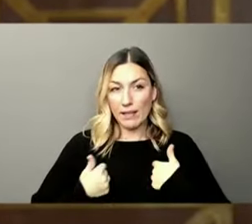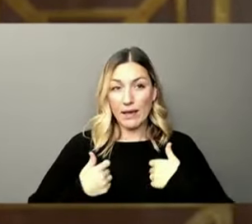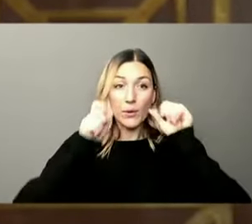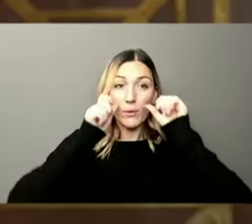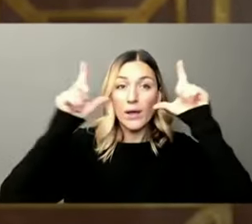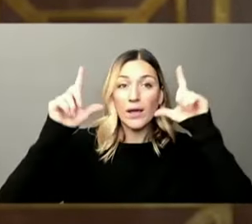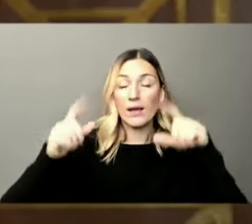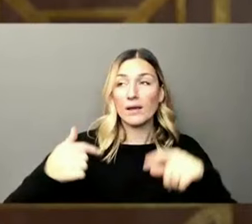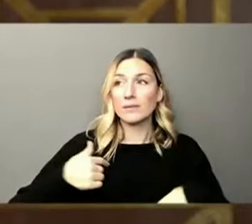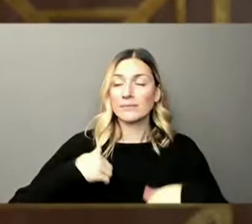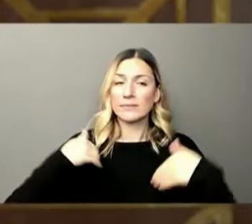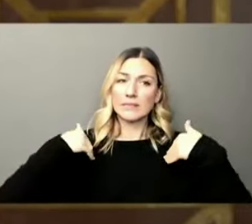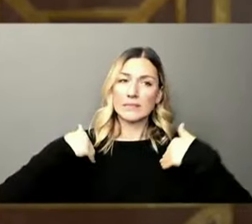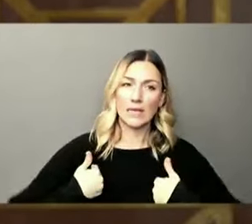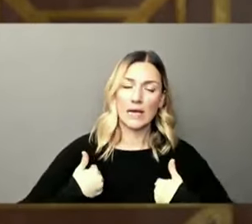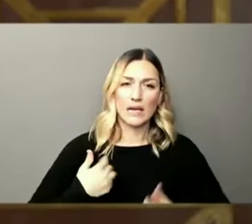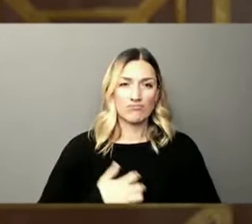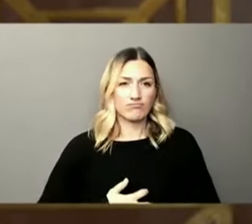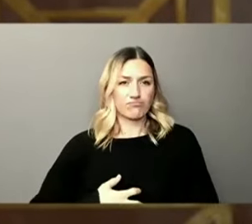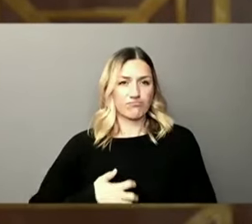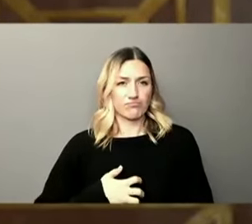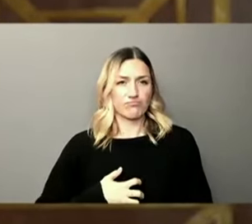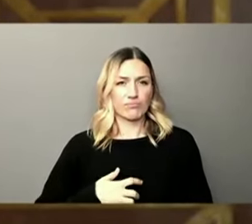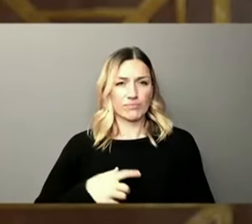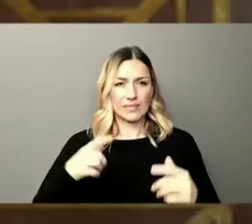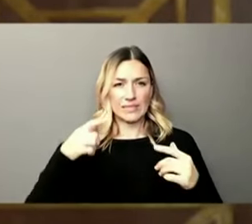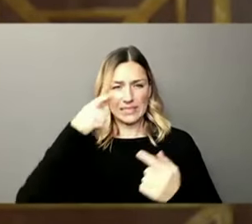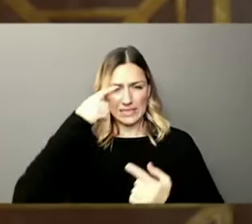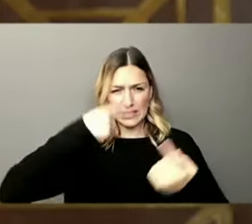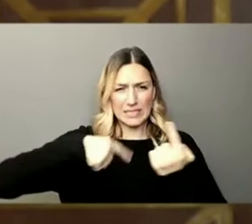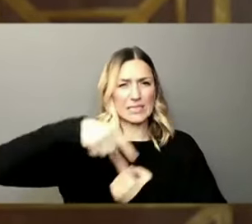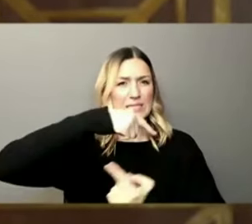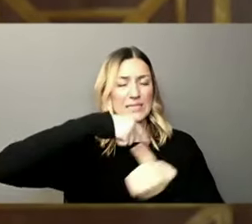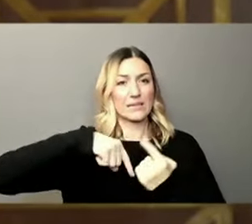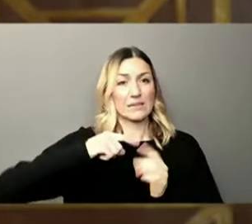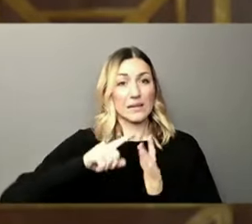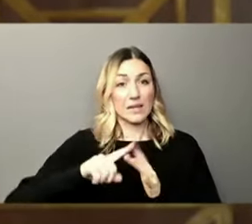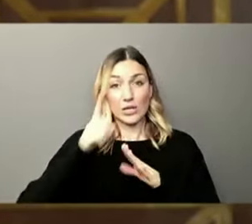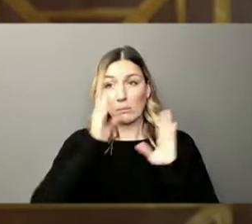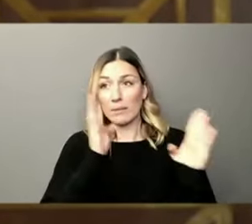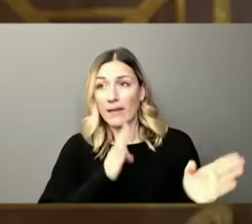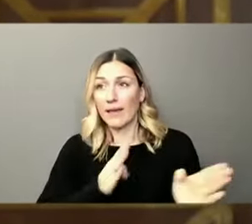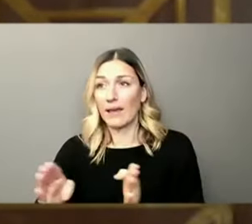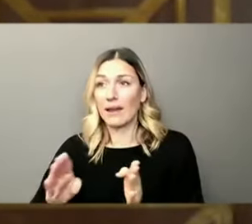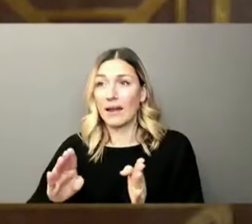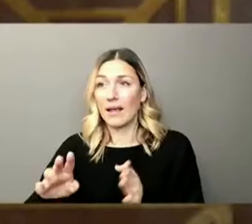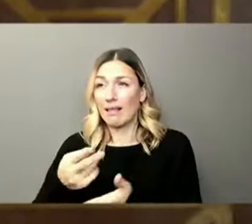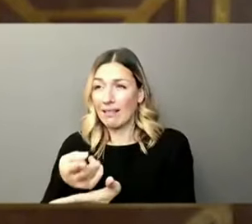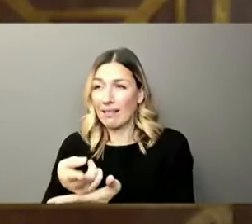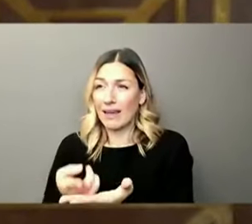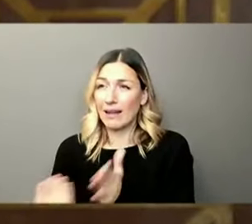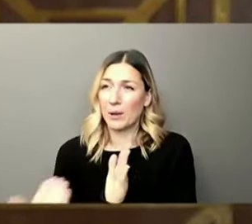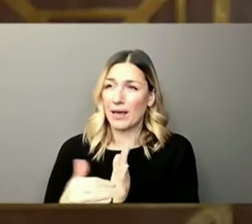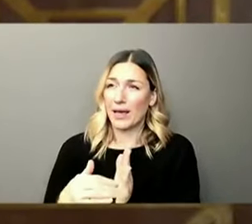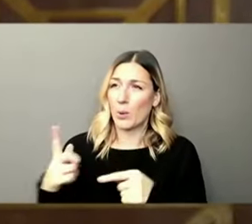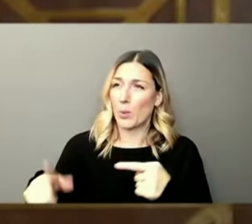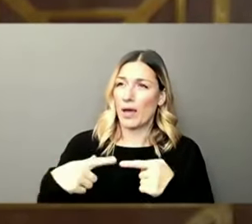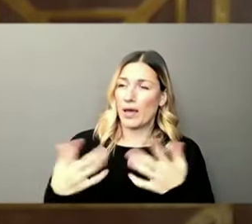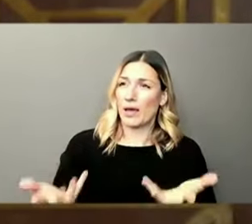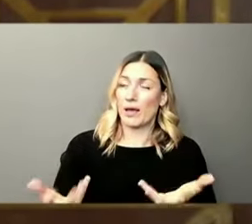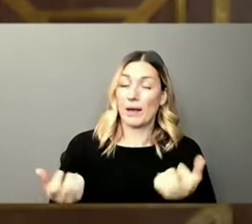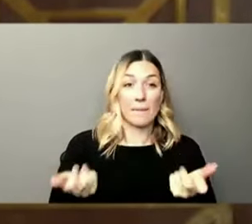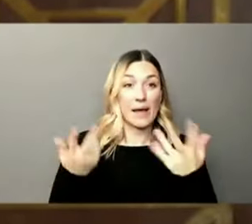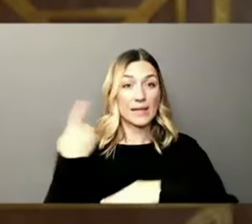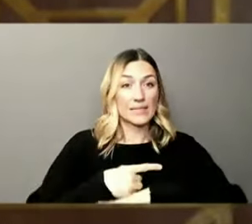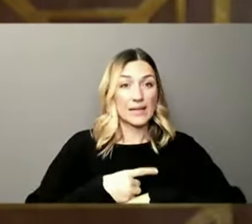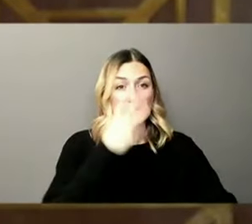tired, nauseous, and dizzy. I immediately start planning when I can lay down again. There are many days when I sleep all